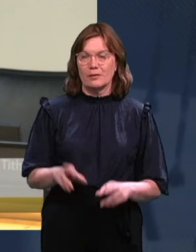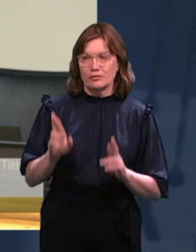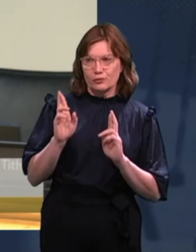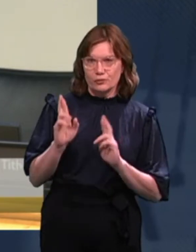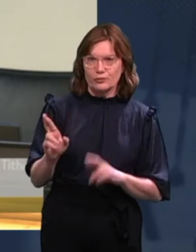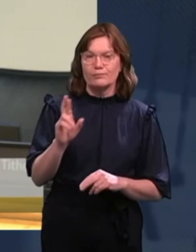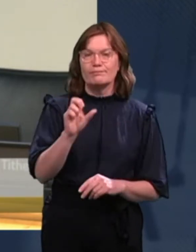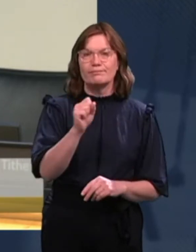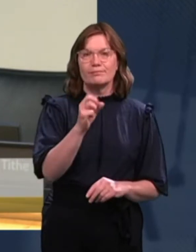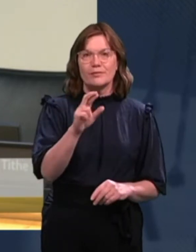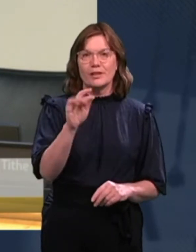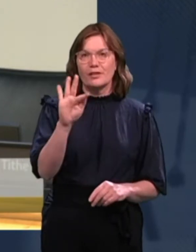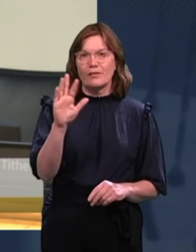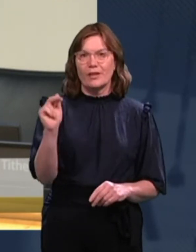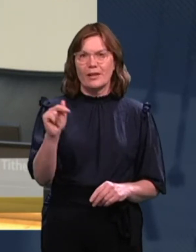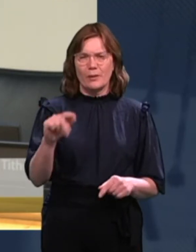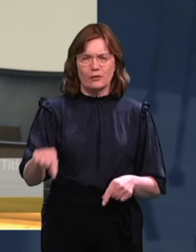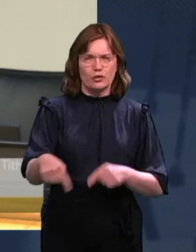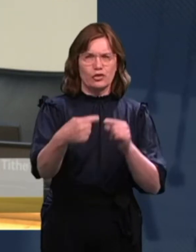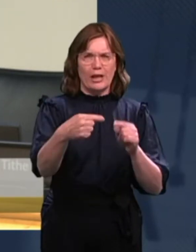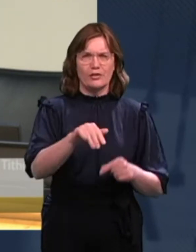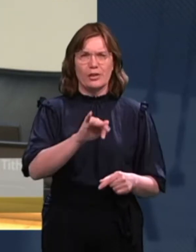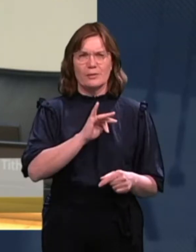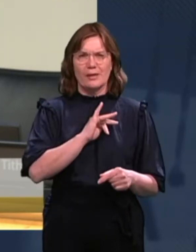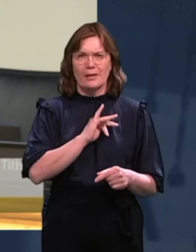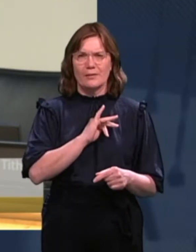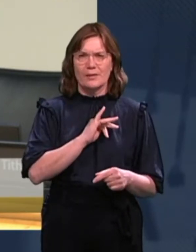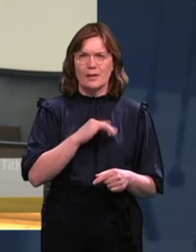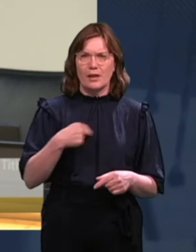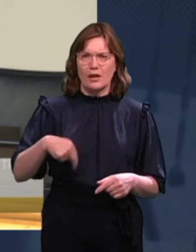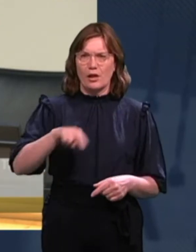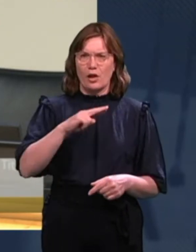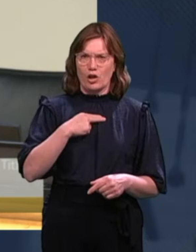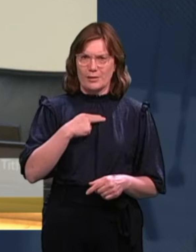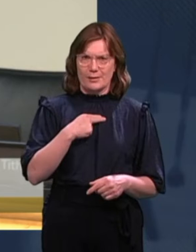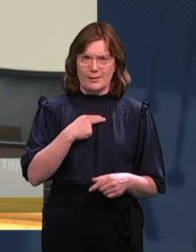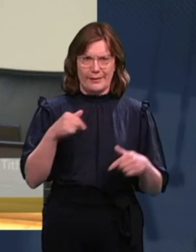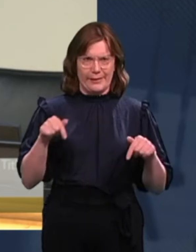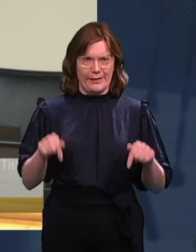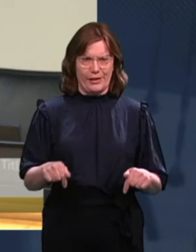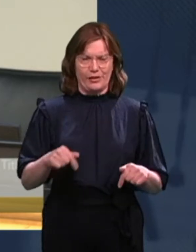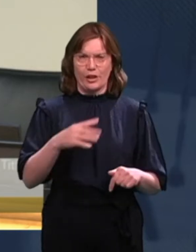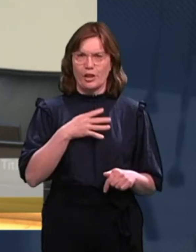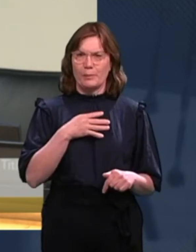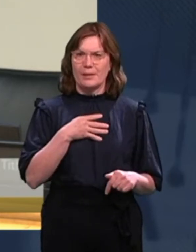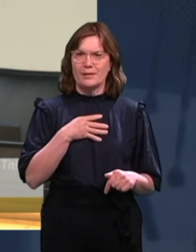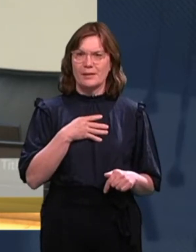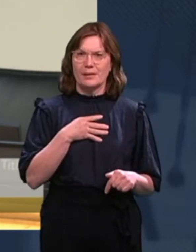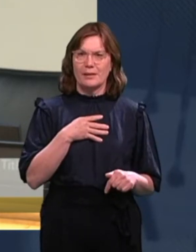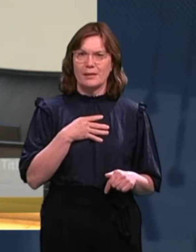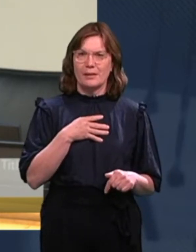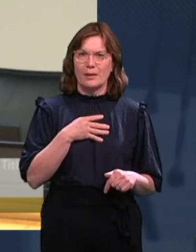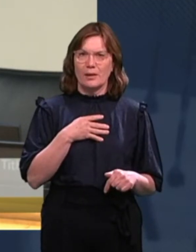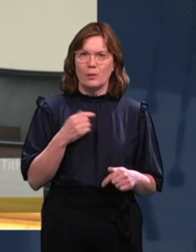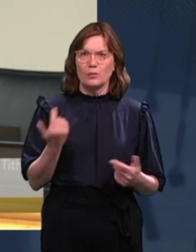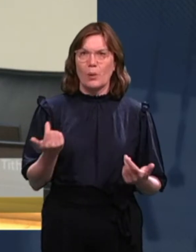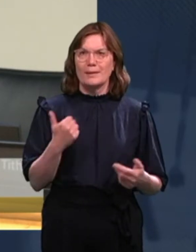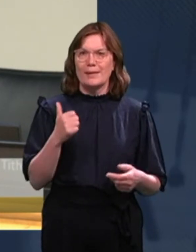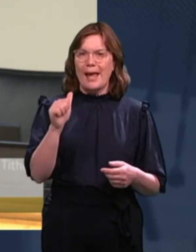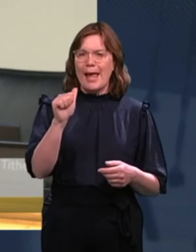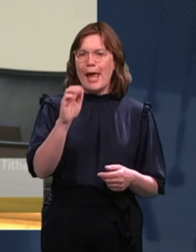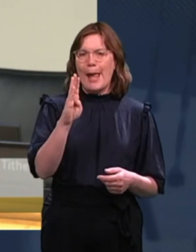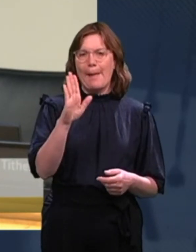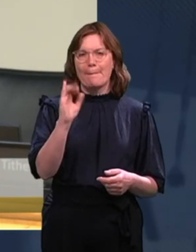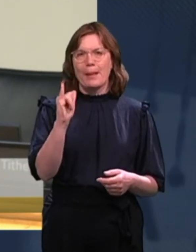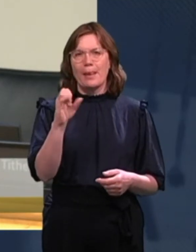think important for all of us to challenge ourselves, and particularly actually us as a committee, to challenge potentially an ableist view or culture or